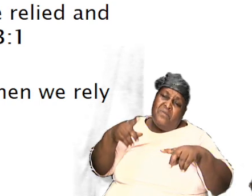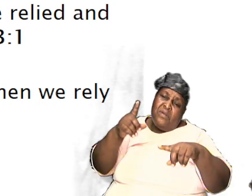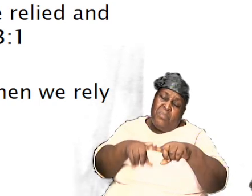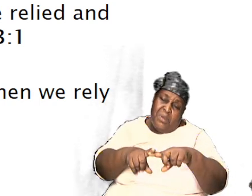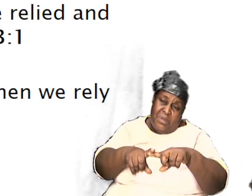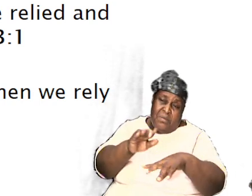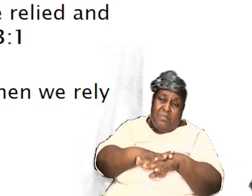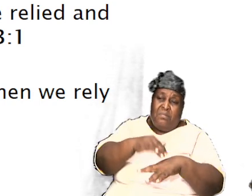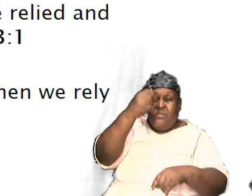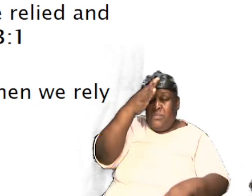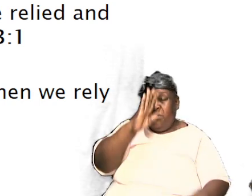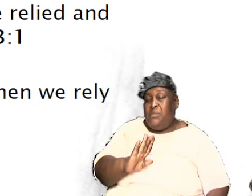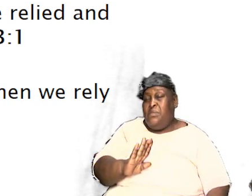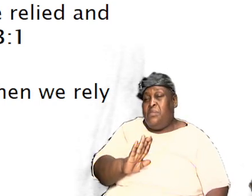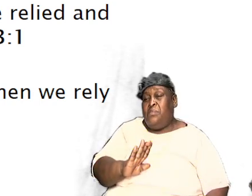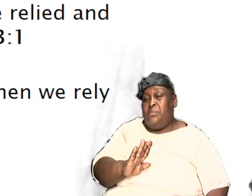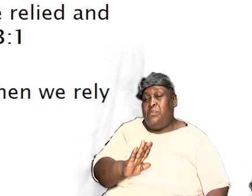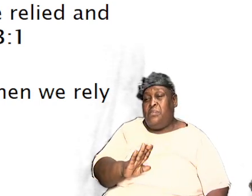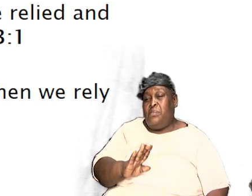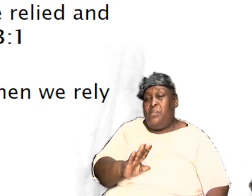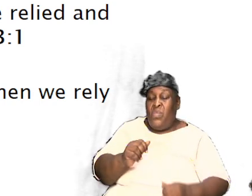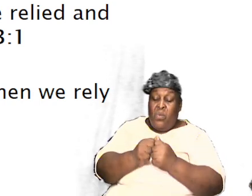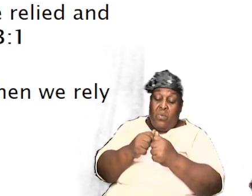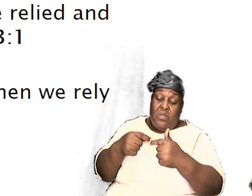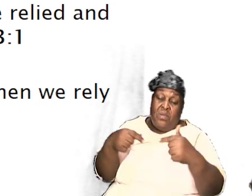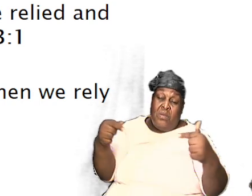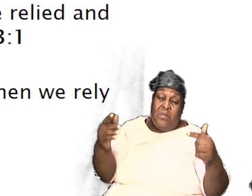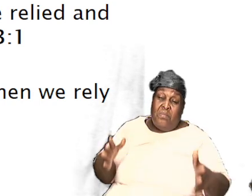the Lord. The enemy